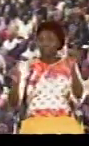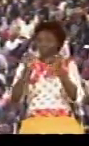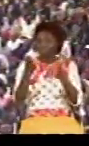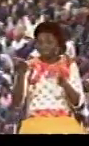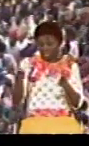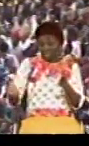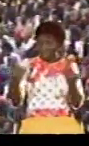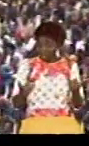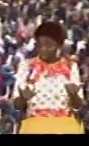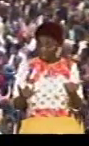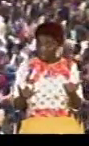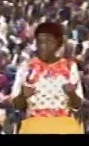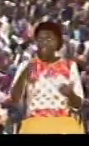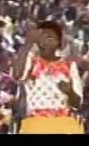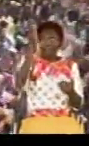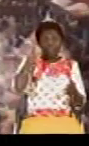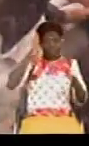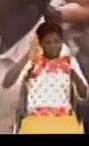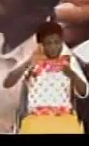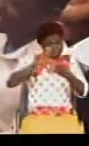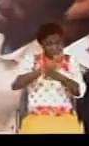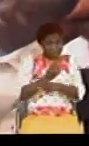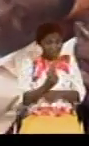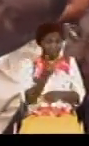that pocket.